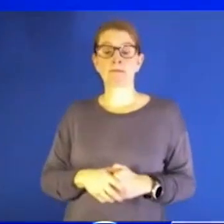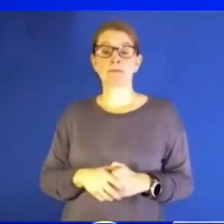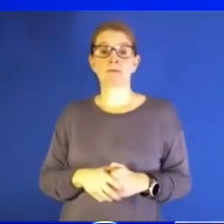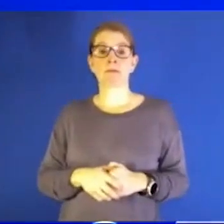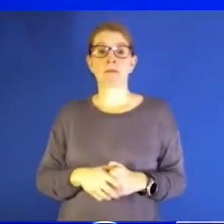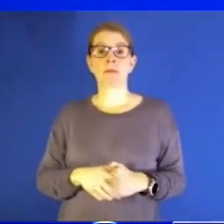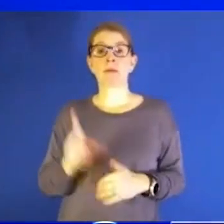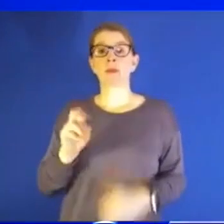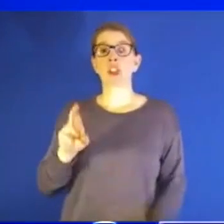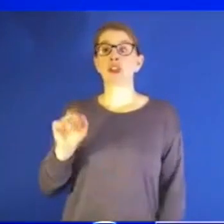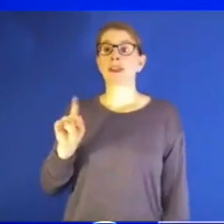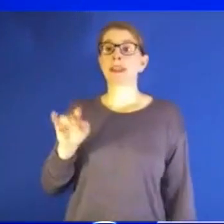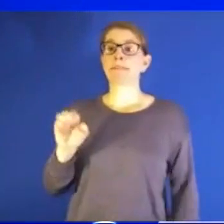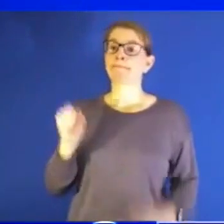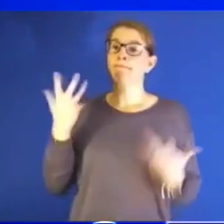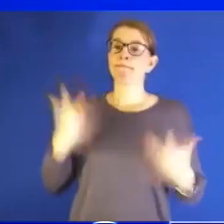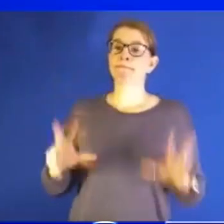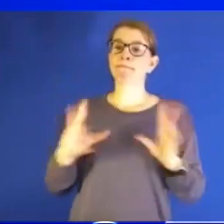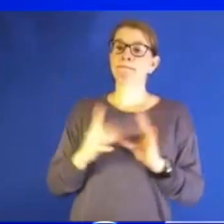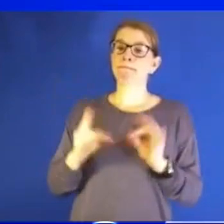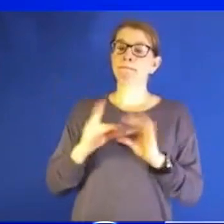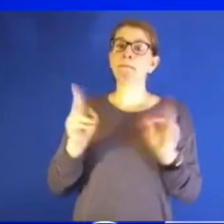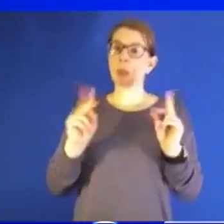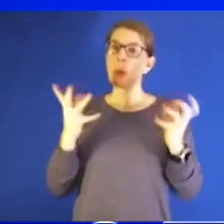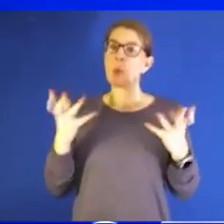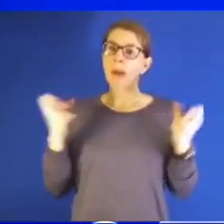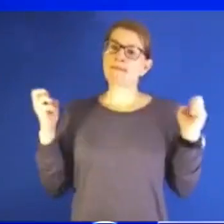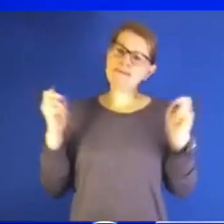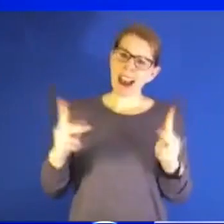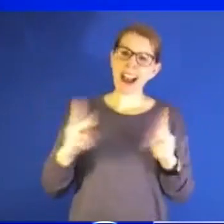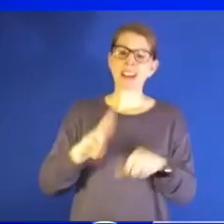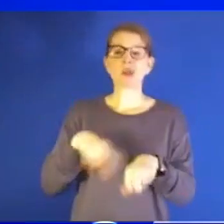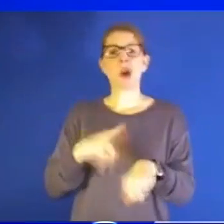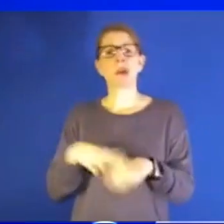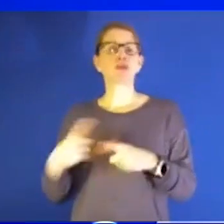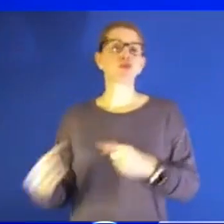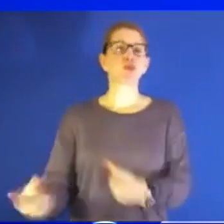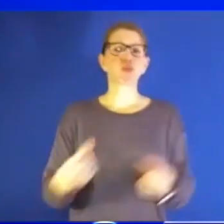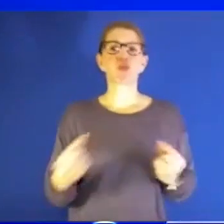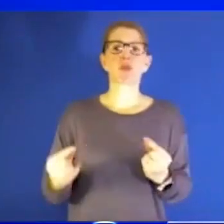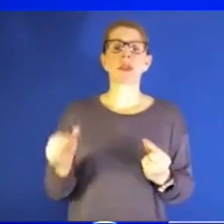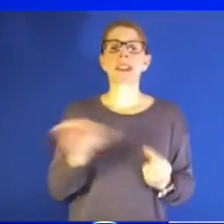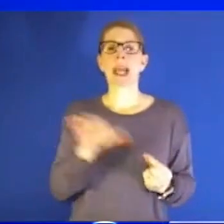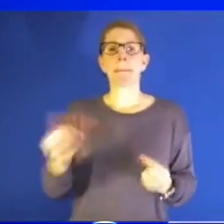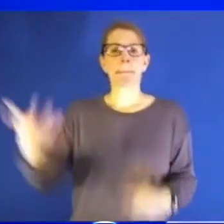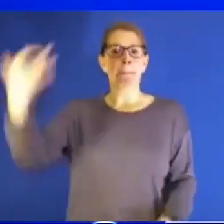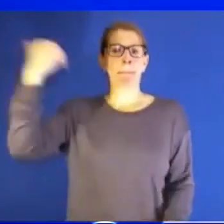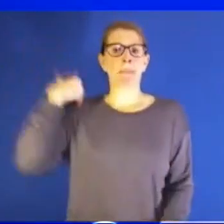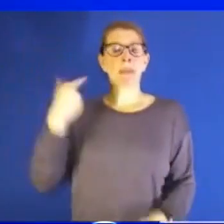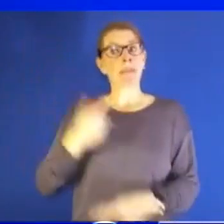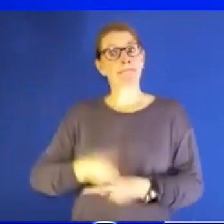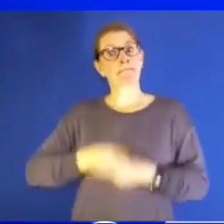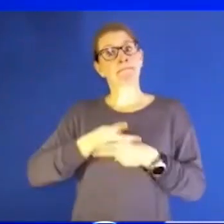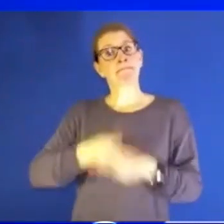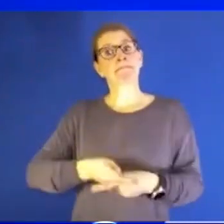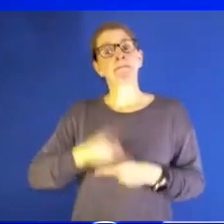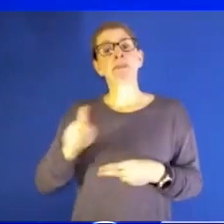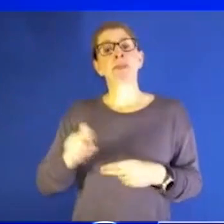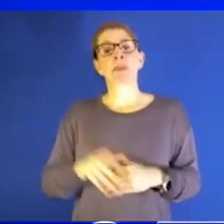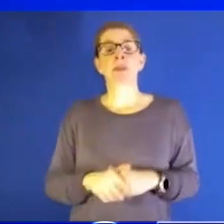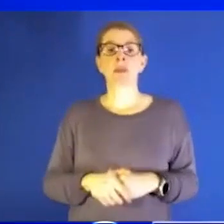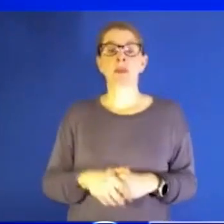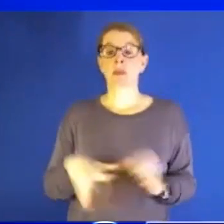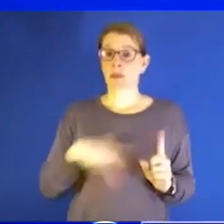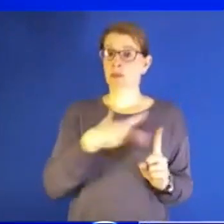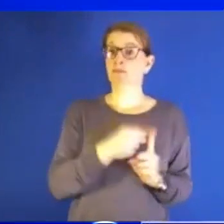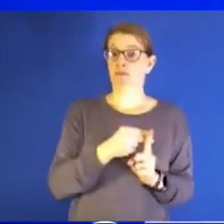had talked about, are wanting to get back to things like they were in the past. I think we need to be cautious in doing that. Vaccination levels